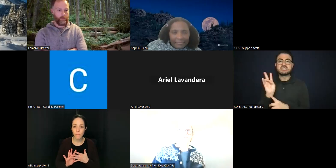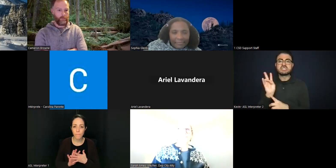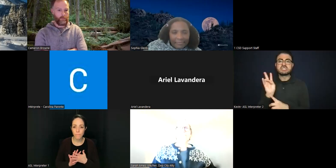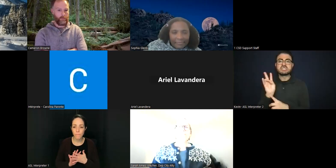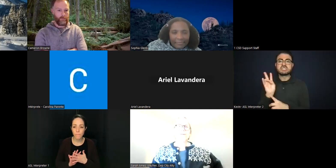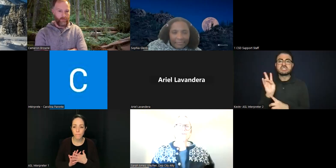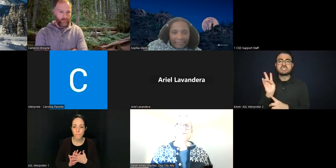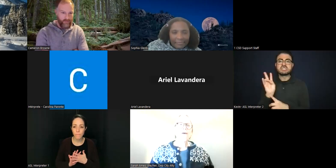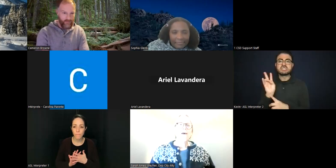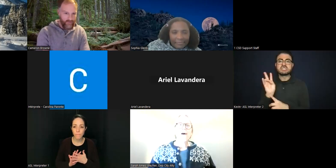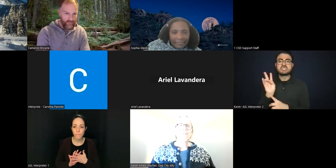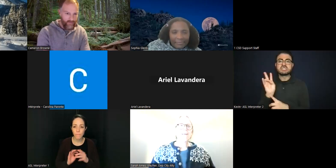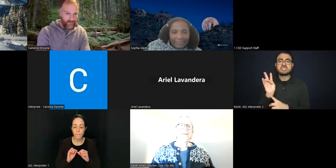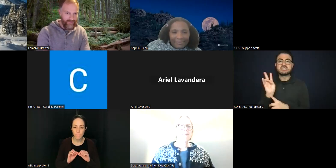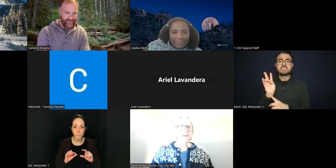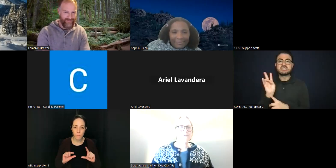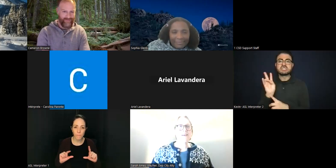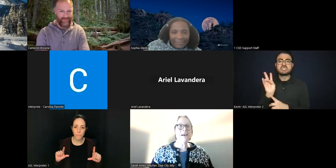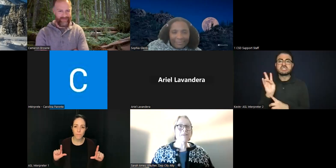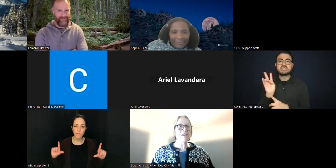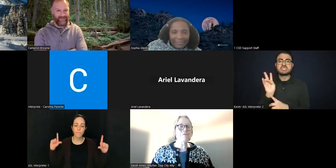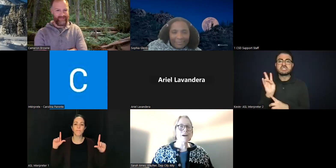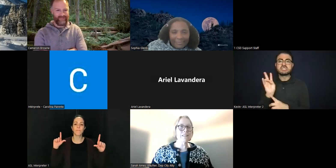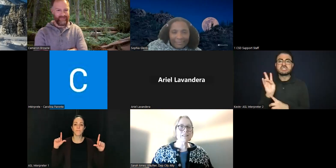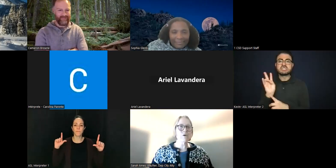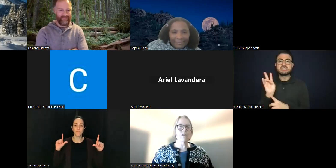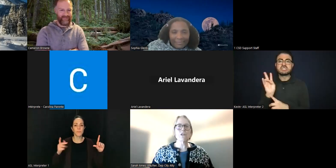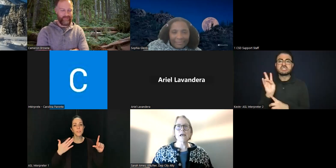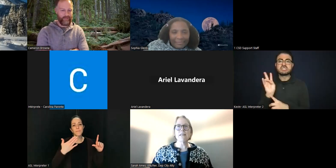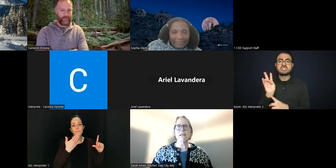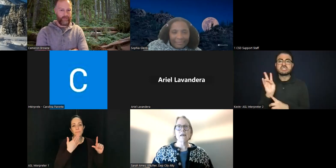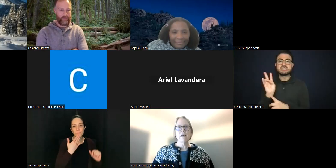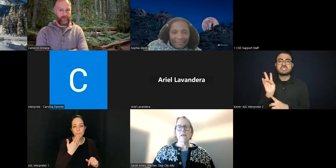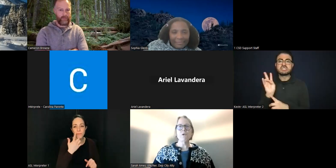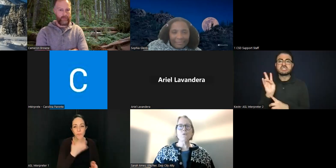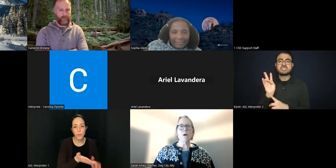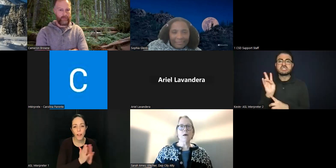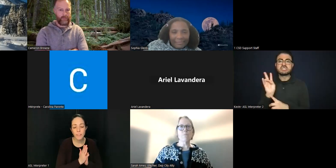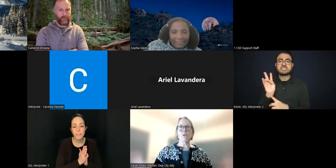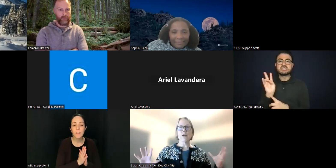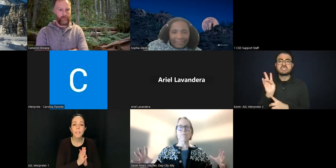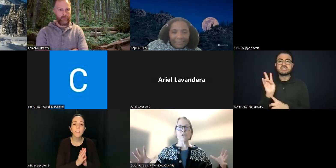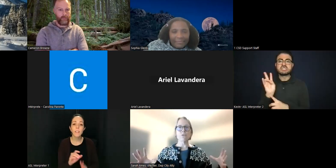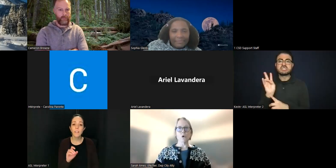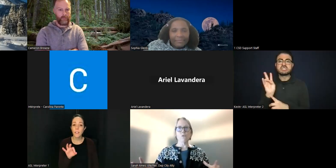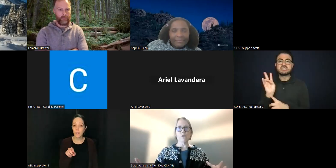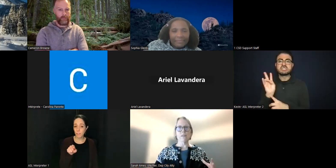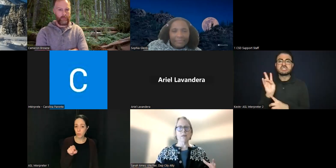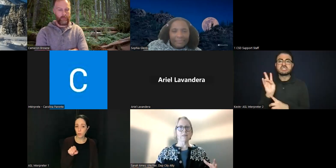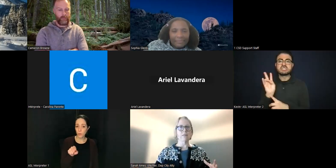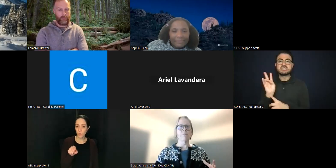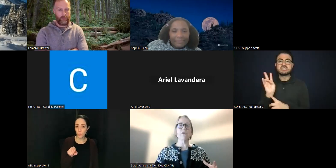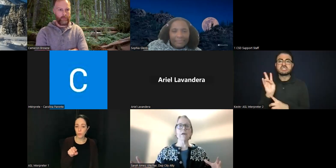Oh. You'll get my picture soon. So, thank you for asking that question. I think if you were able to work